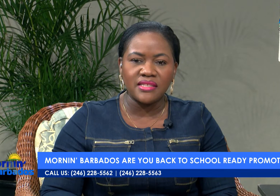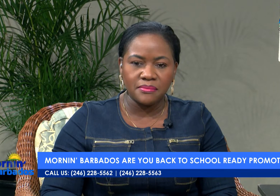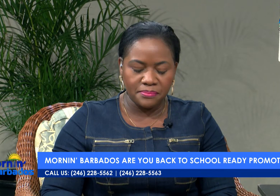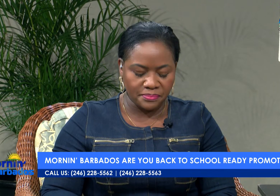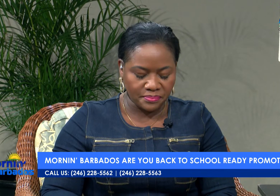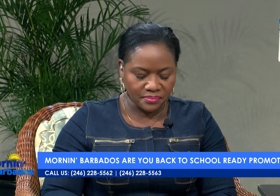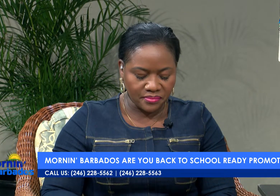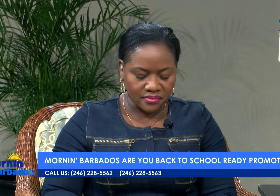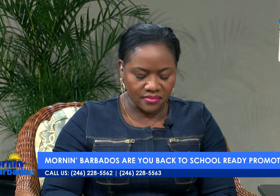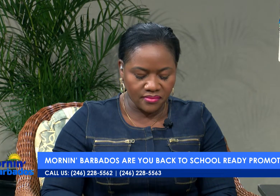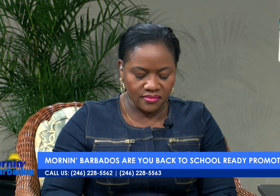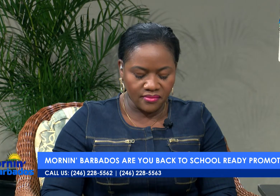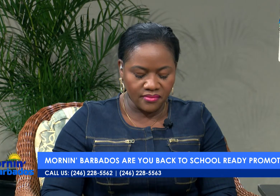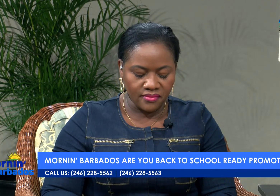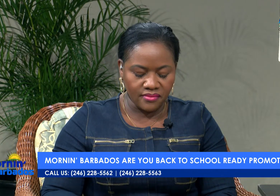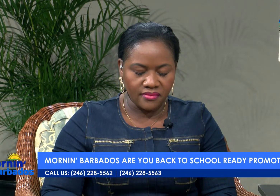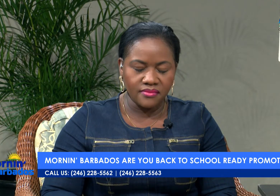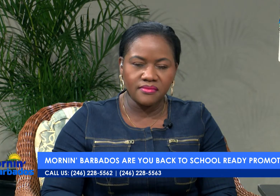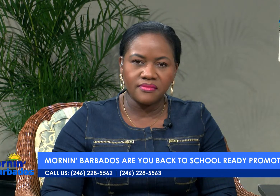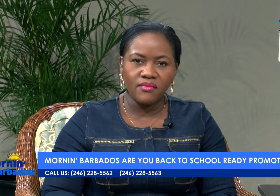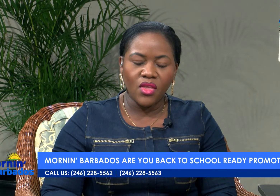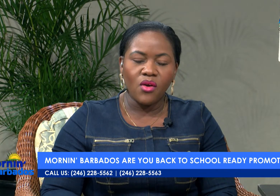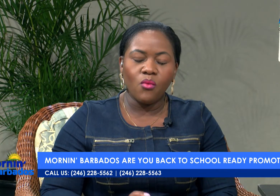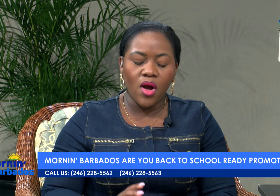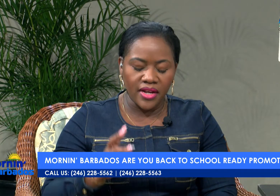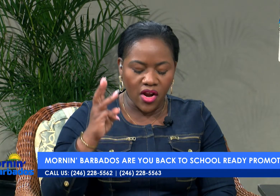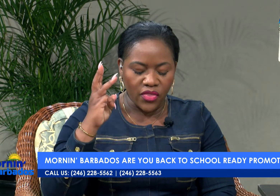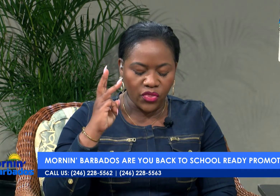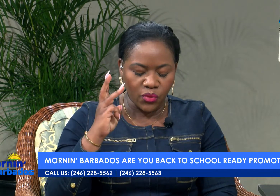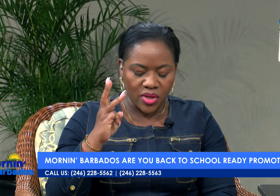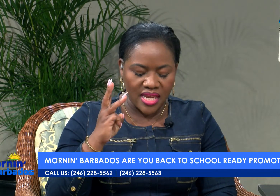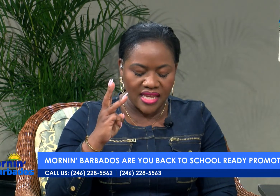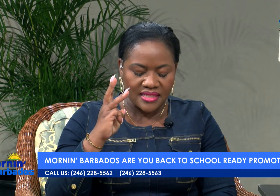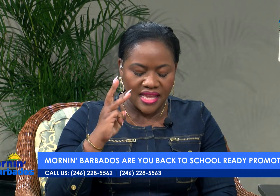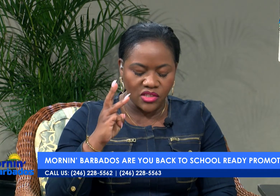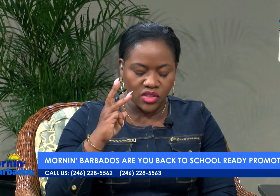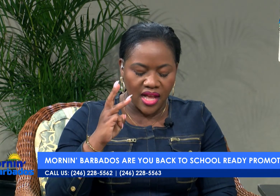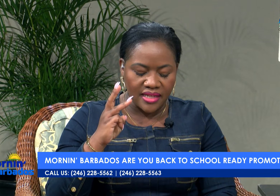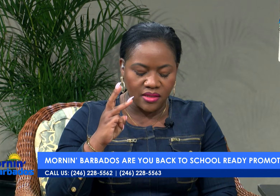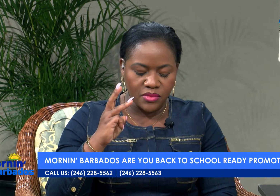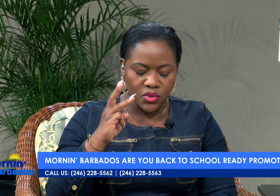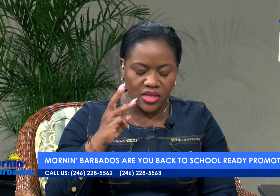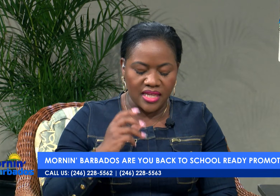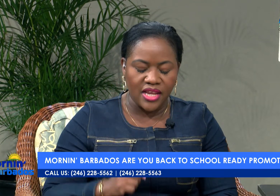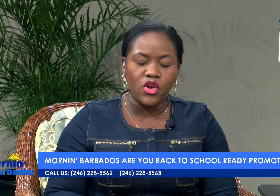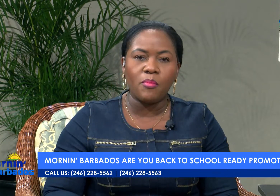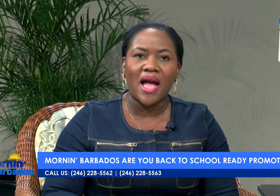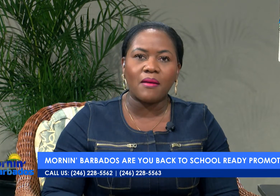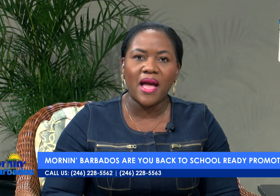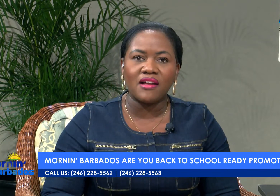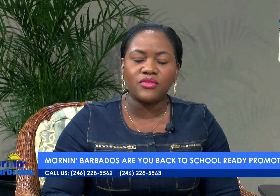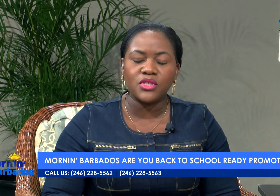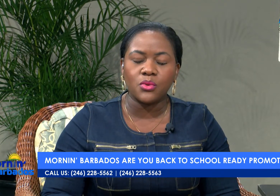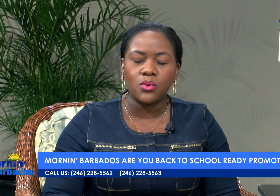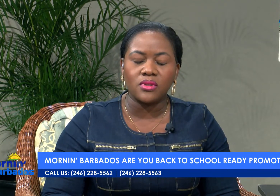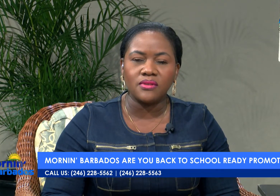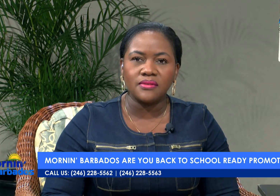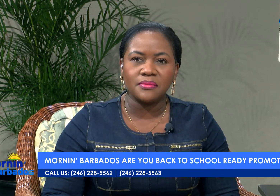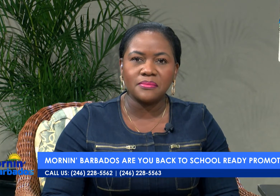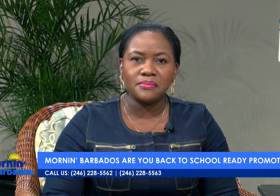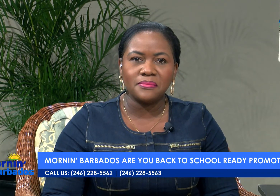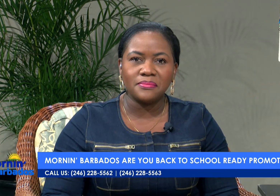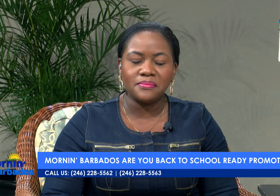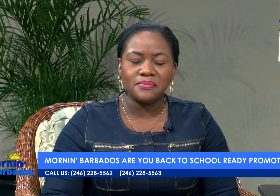first question? Yes, please. What are 3 essential items you need in your backpack for